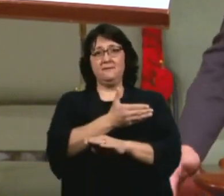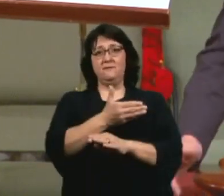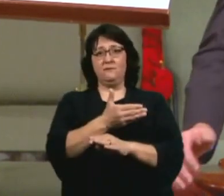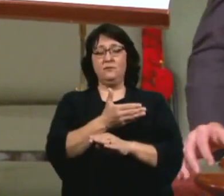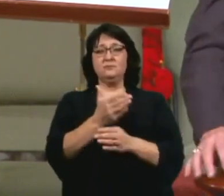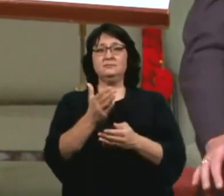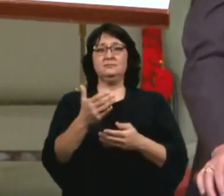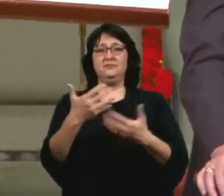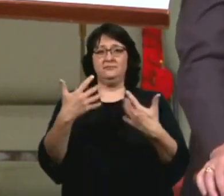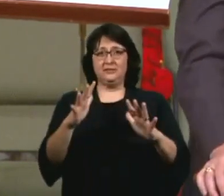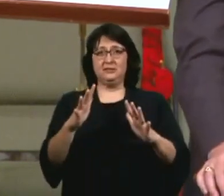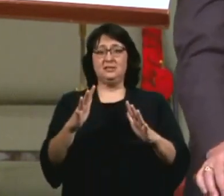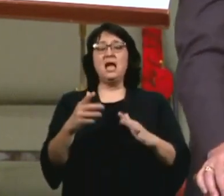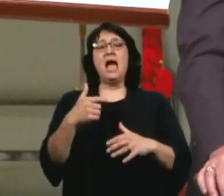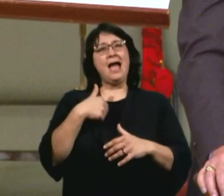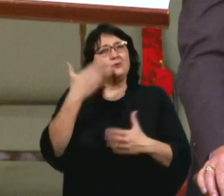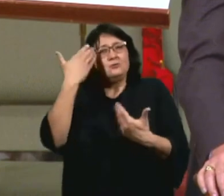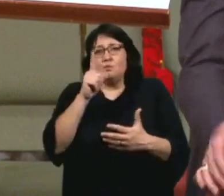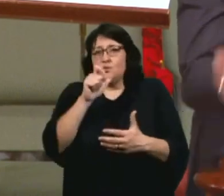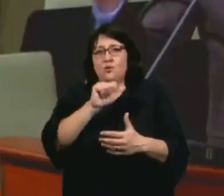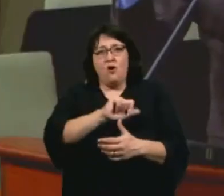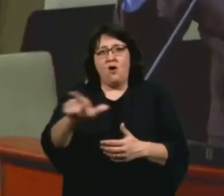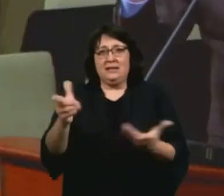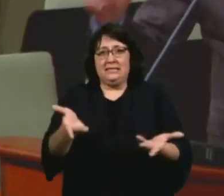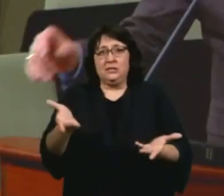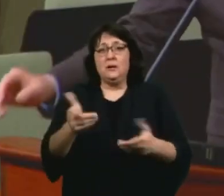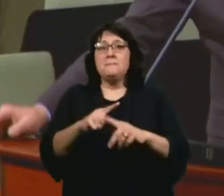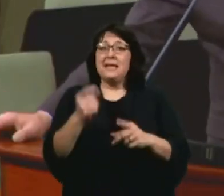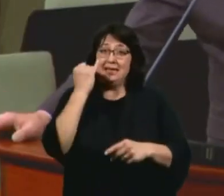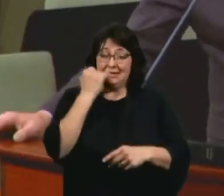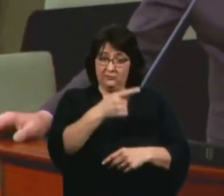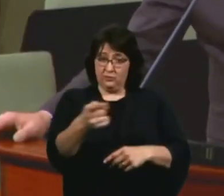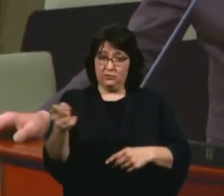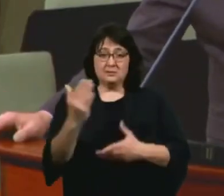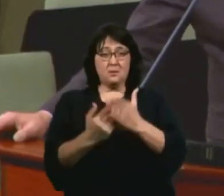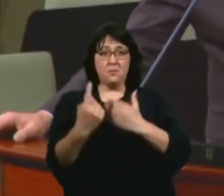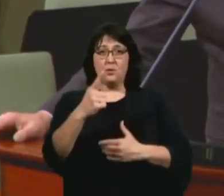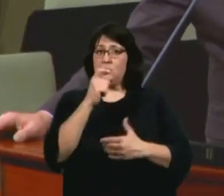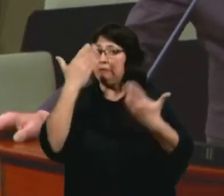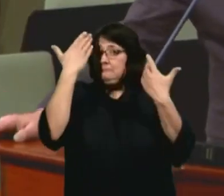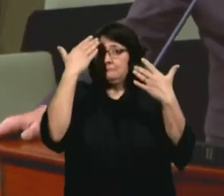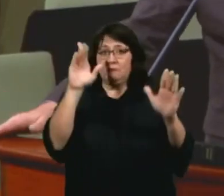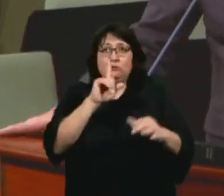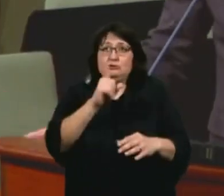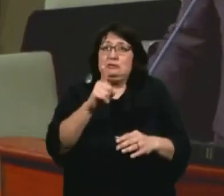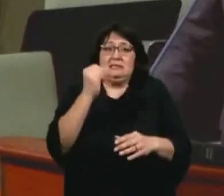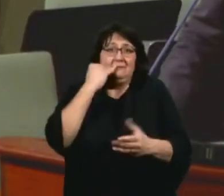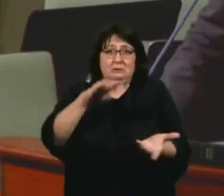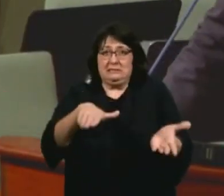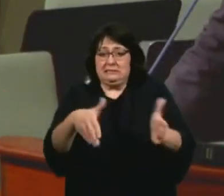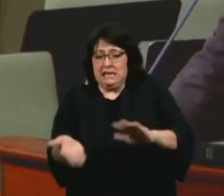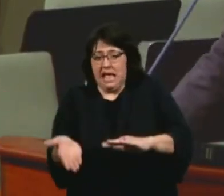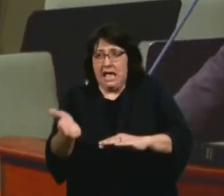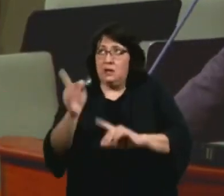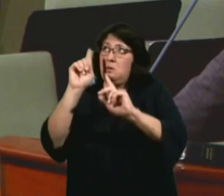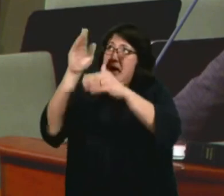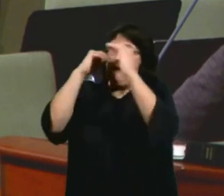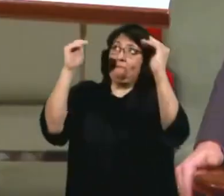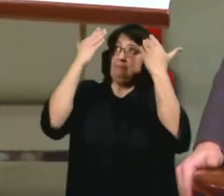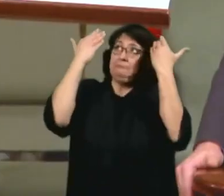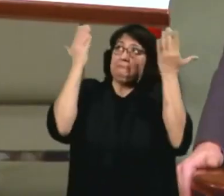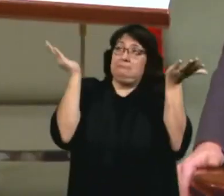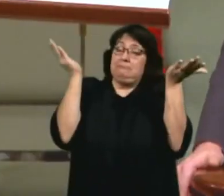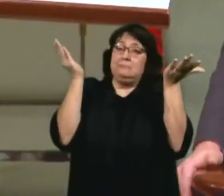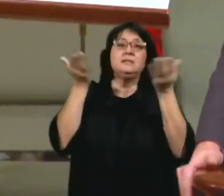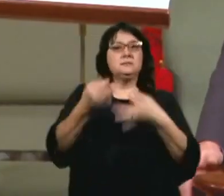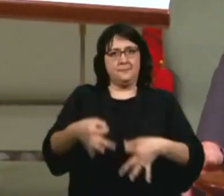know everyone in my audience, but if there's someone here tonight and you're not sure if you died, that you'd go to heaven. That's